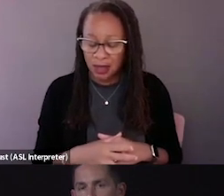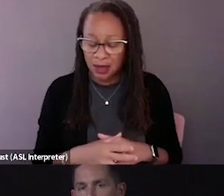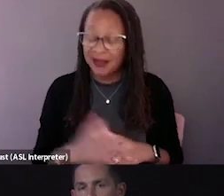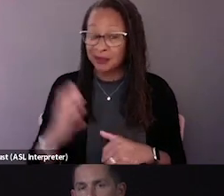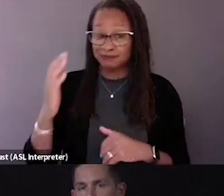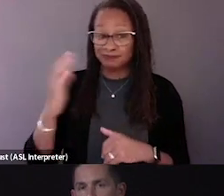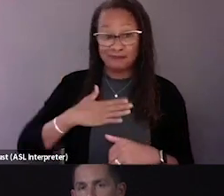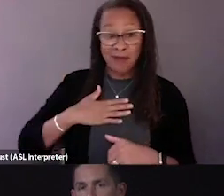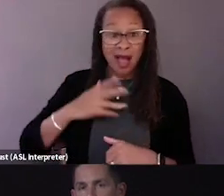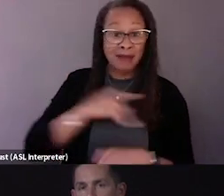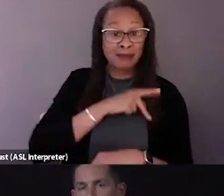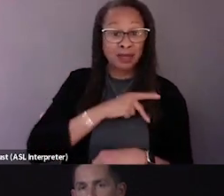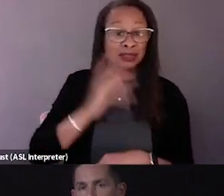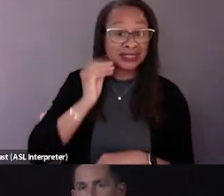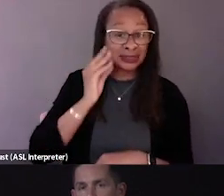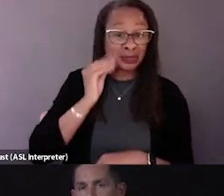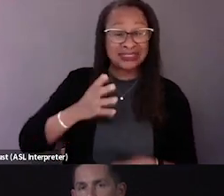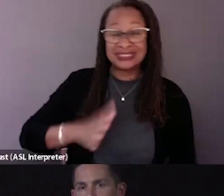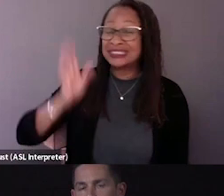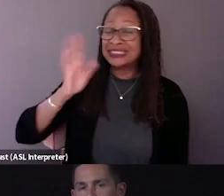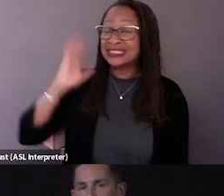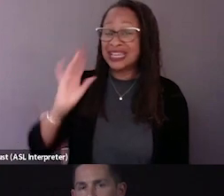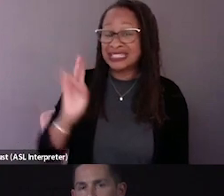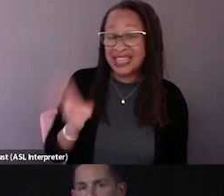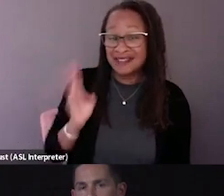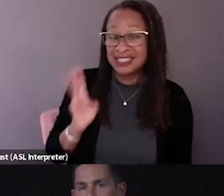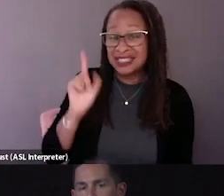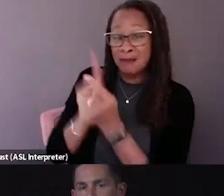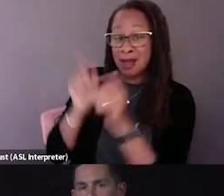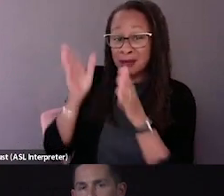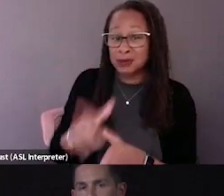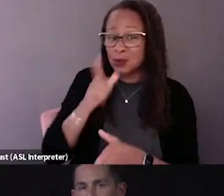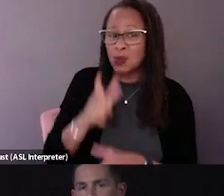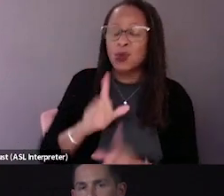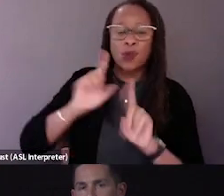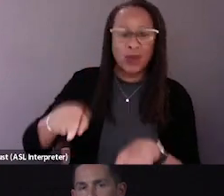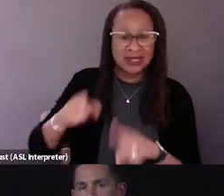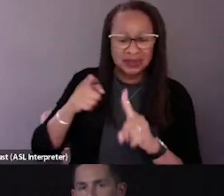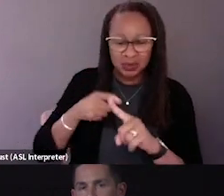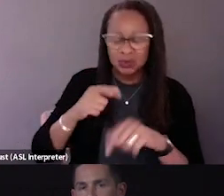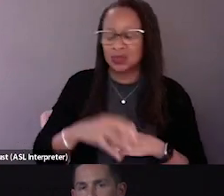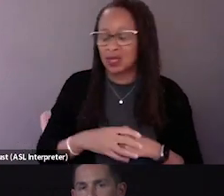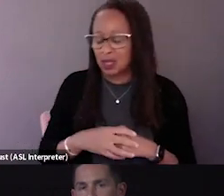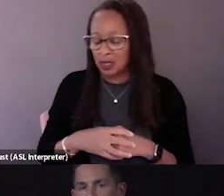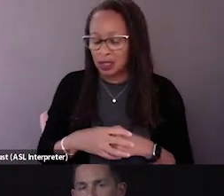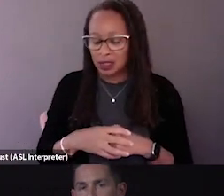I know of someone back in the 70s who used to go to